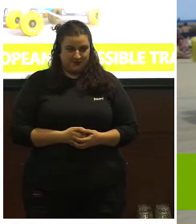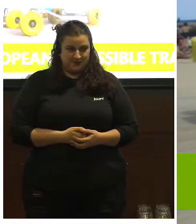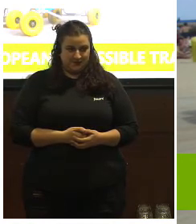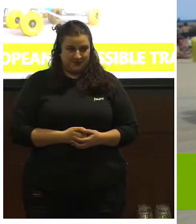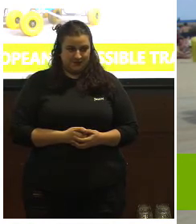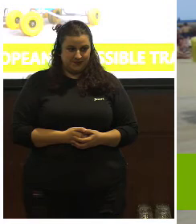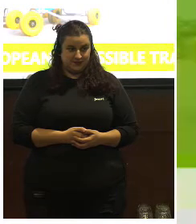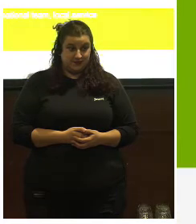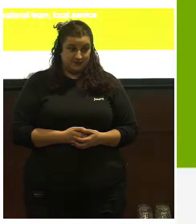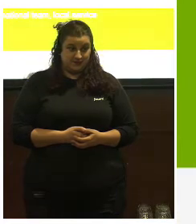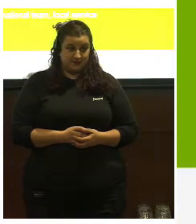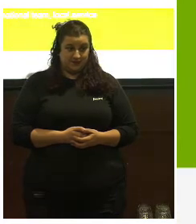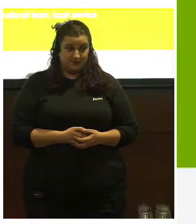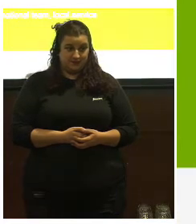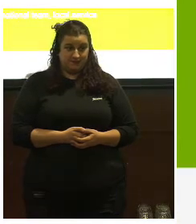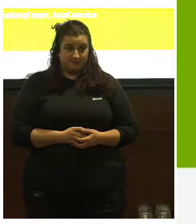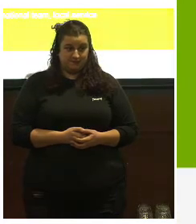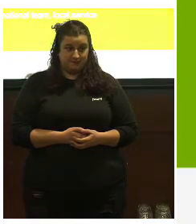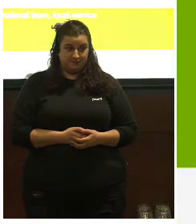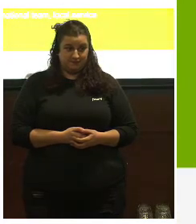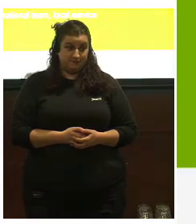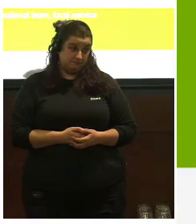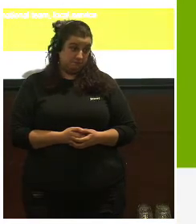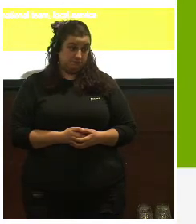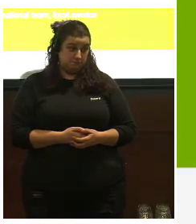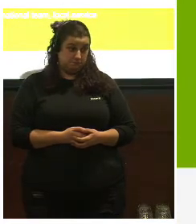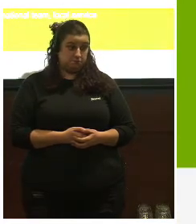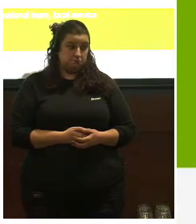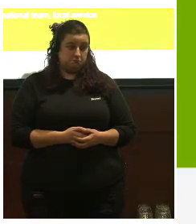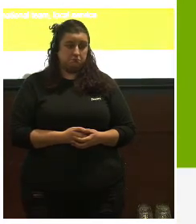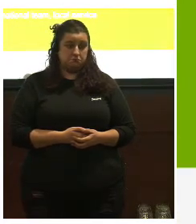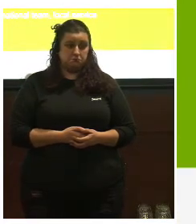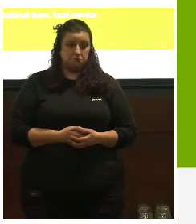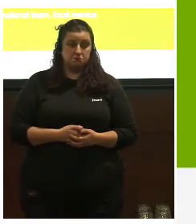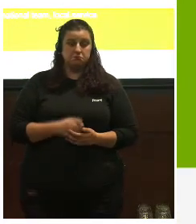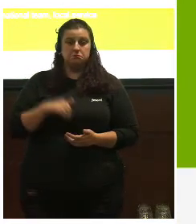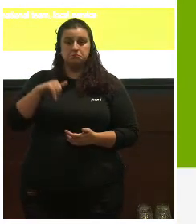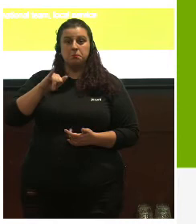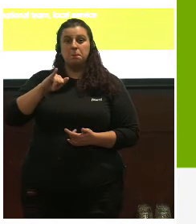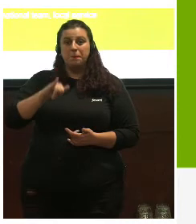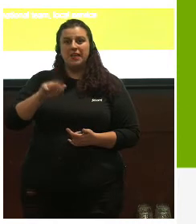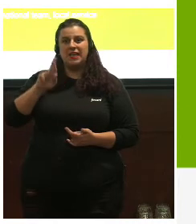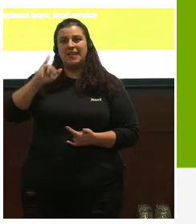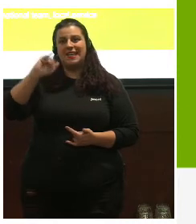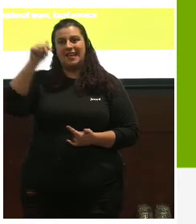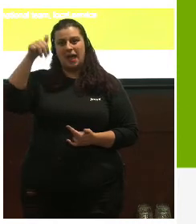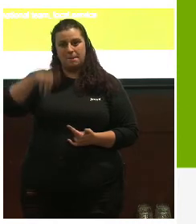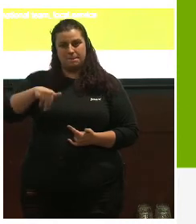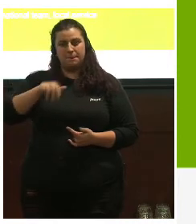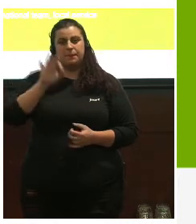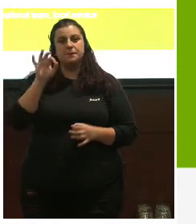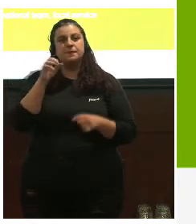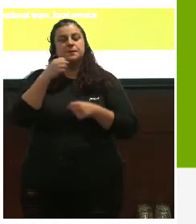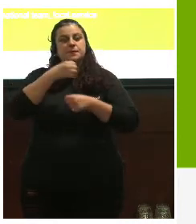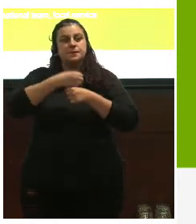Let me first see if this works. Vale, estamos. Okay, I'm Mirjam. I work for Disabled, or I